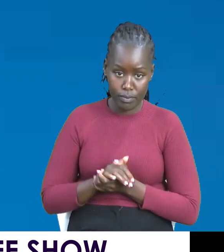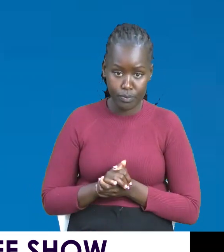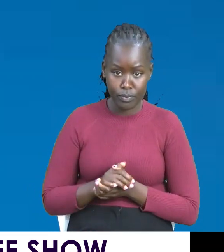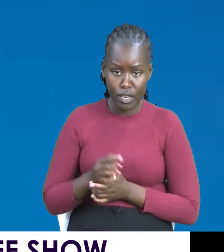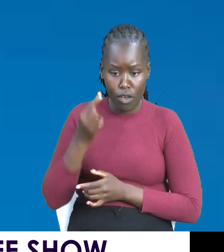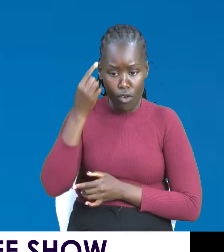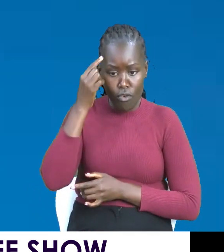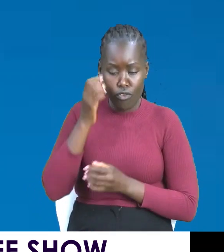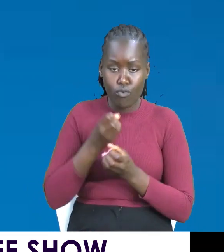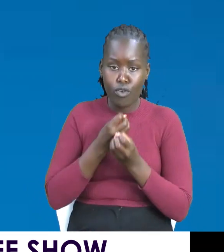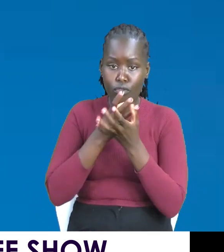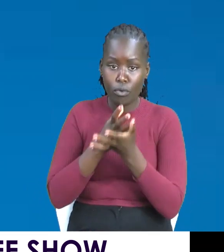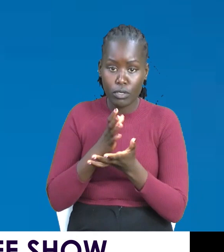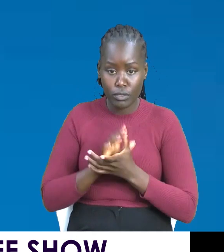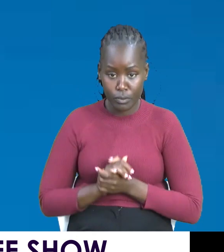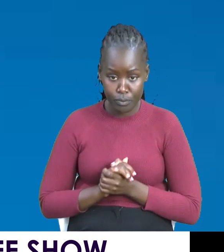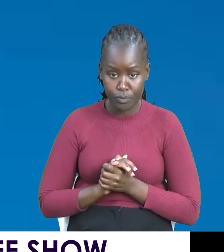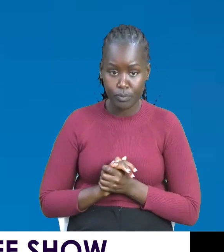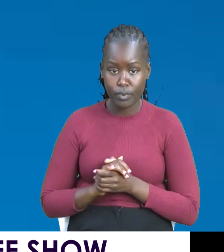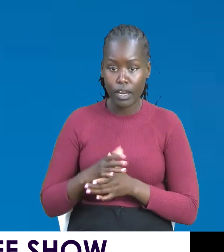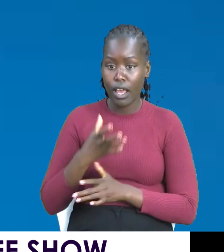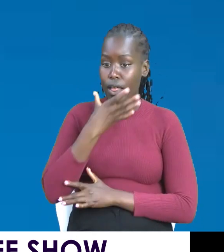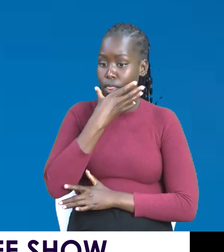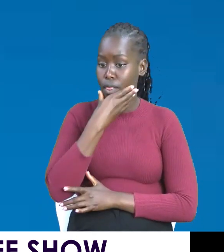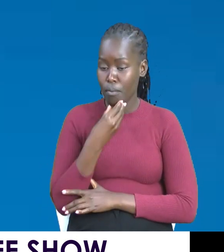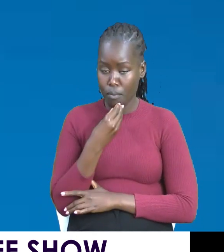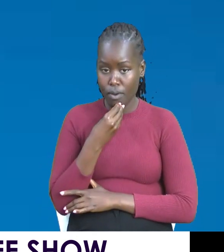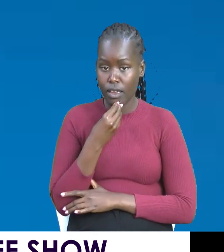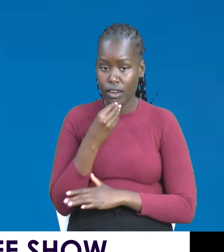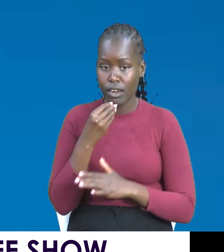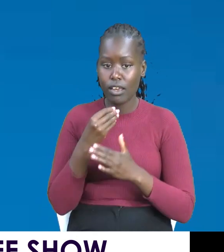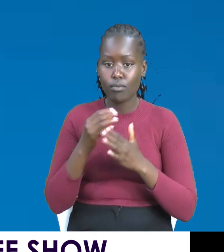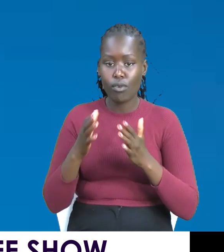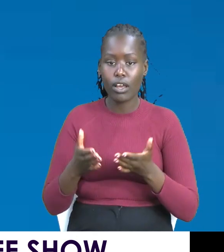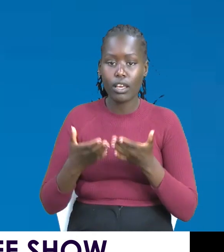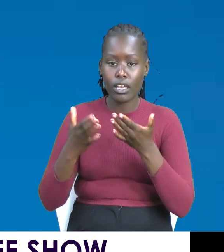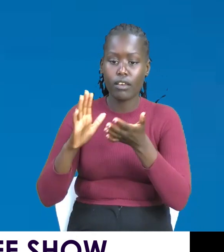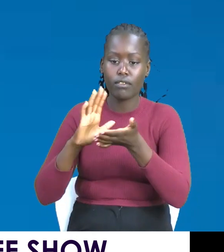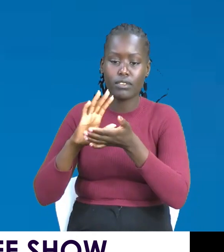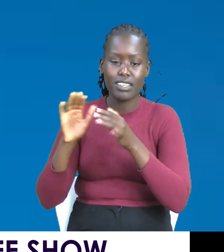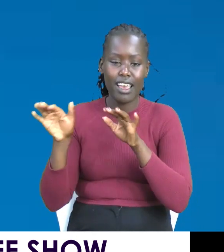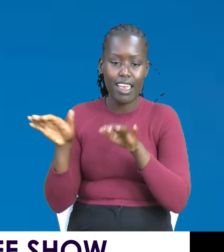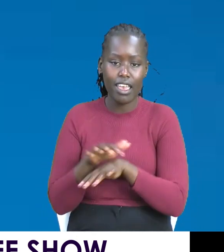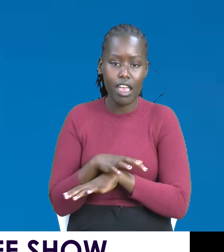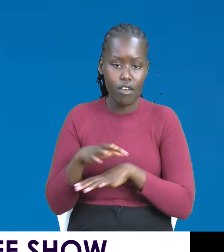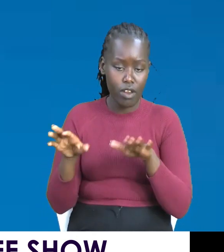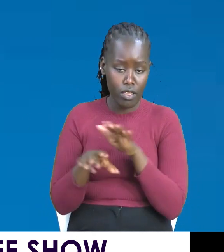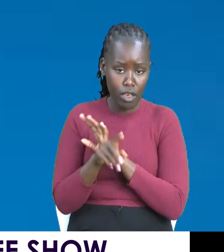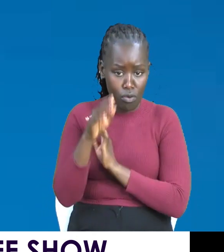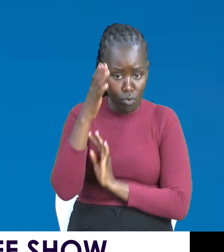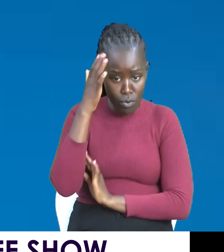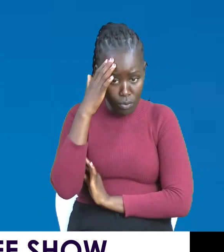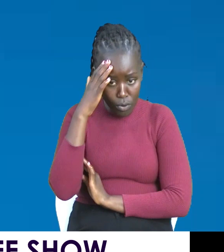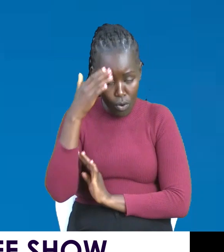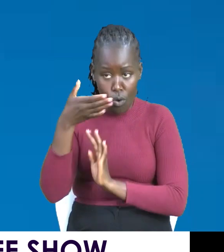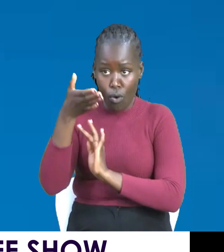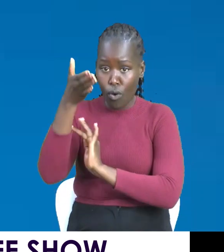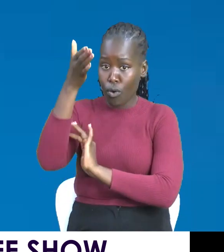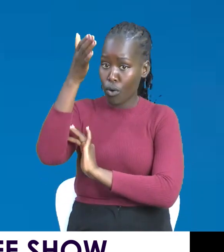your information, the man is the source of everything. Did you know that?